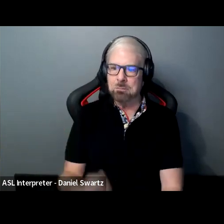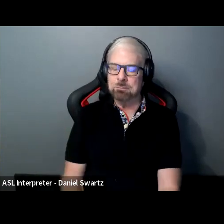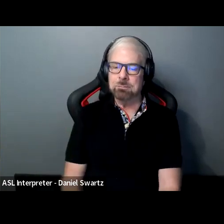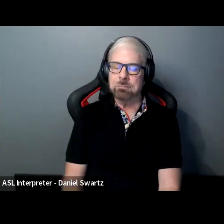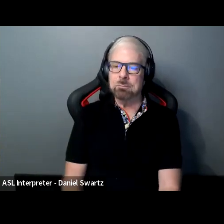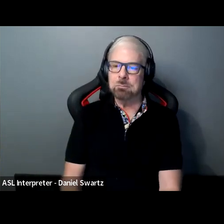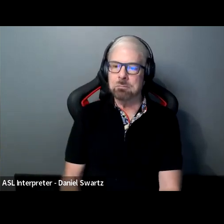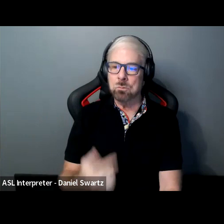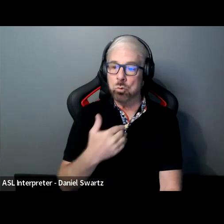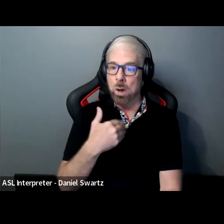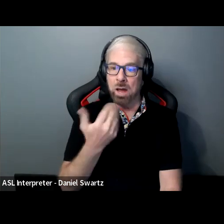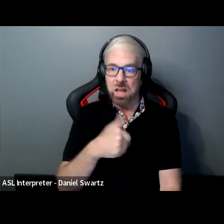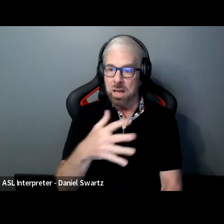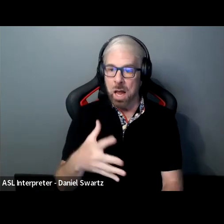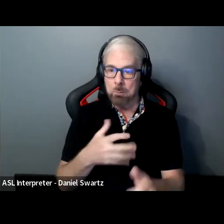Do you have any updates?